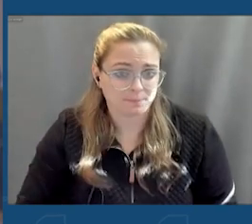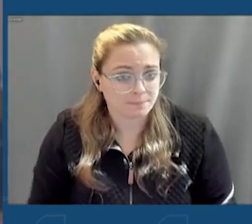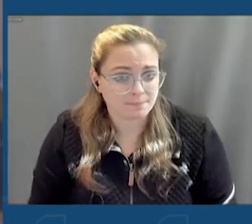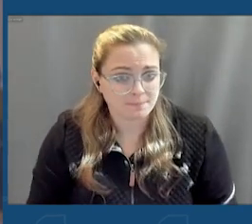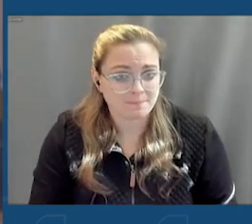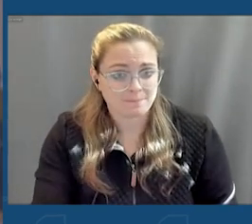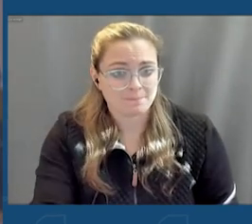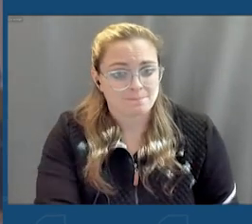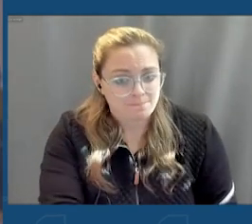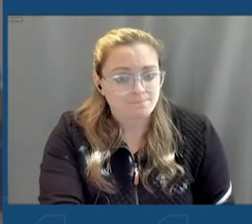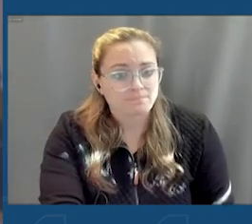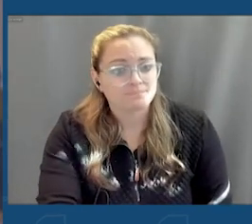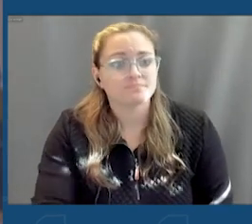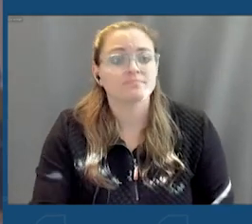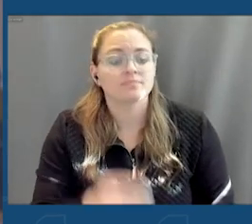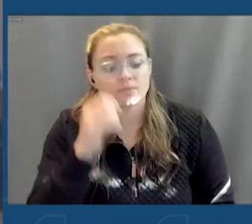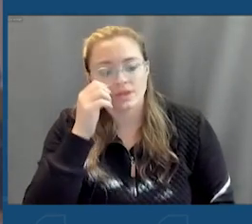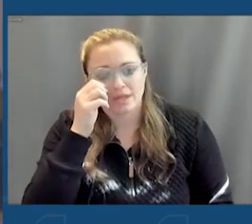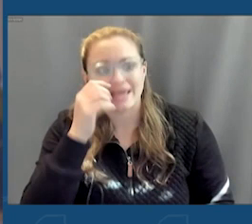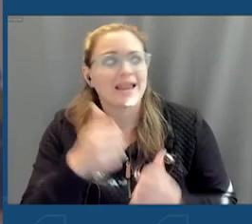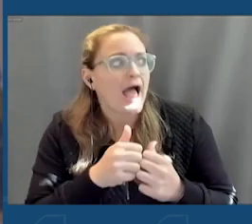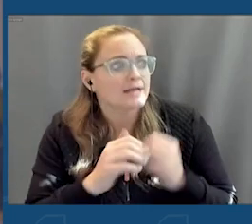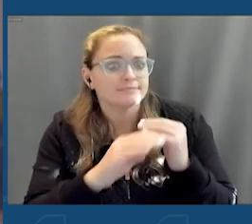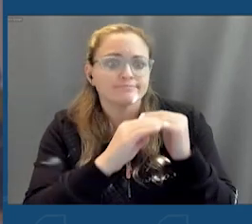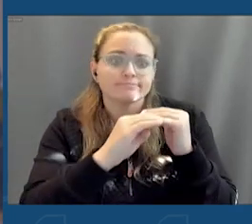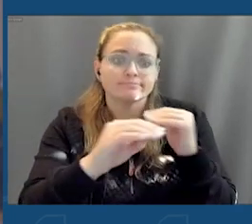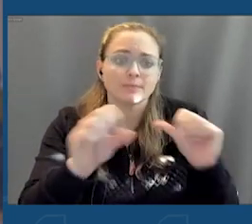This is a place that creates stability for them.